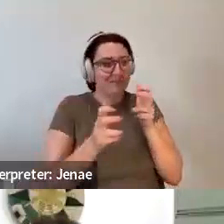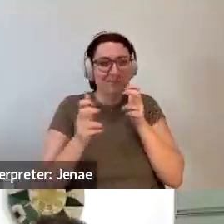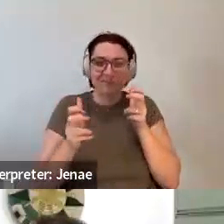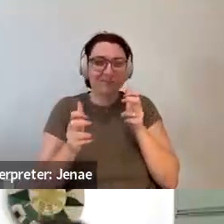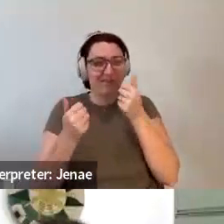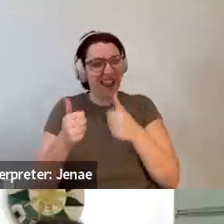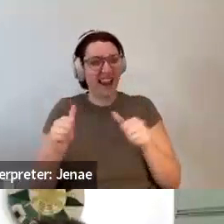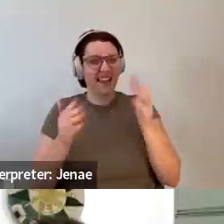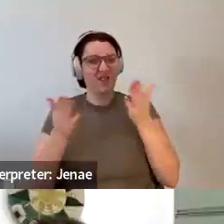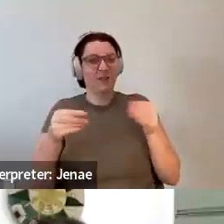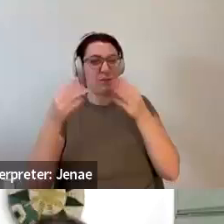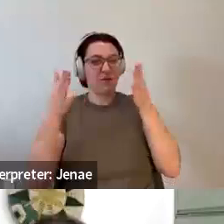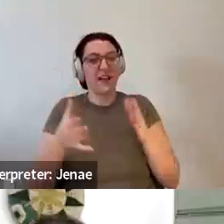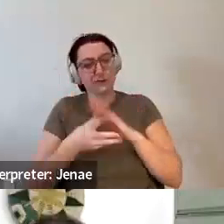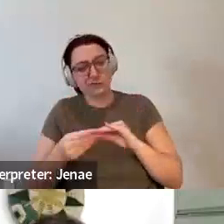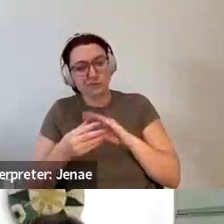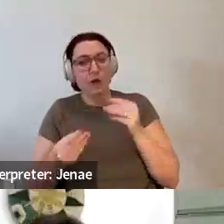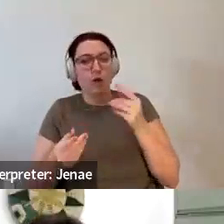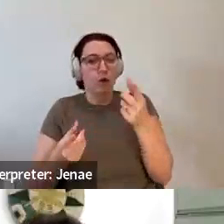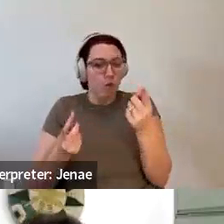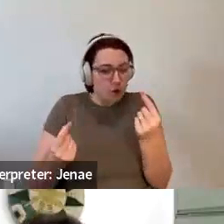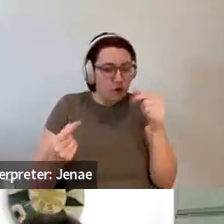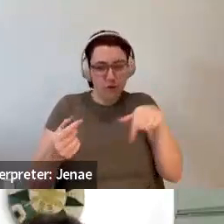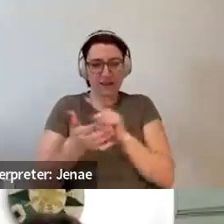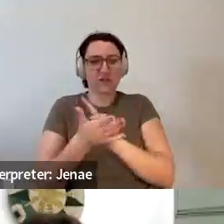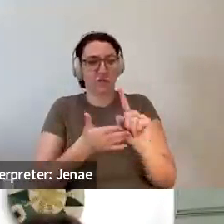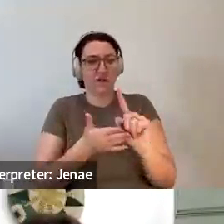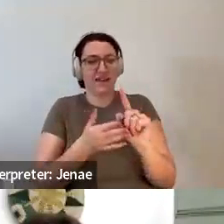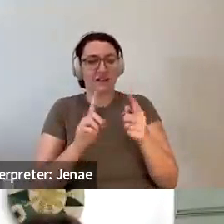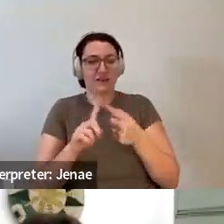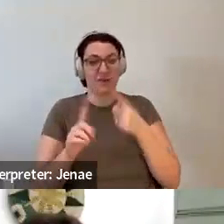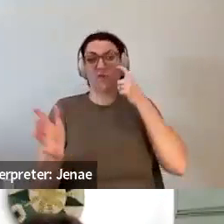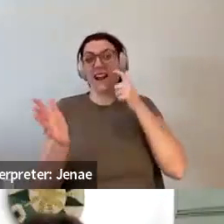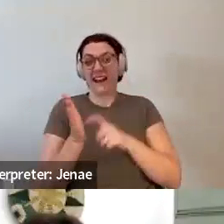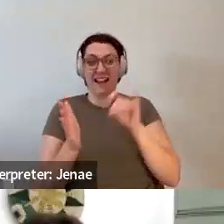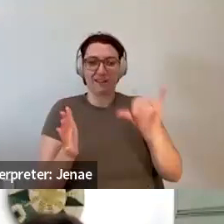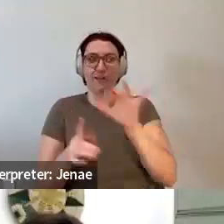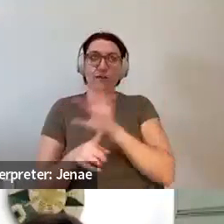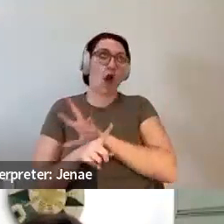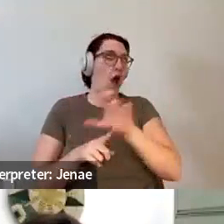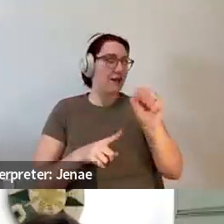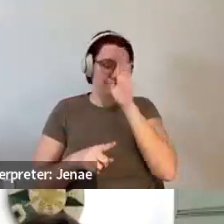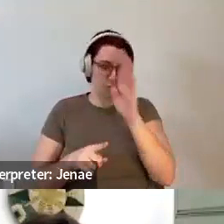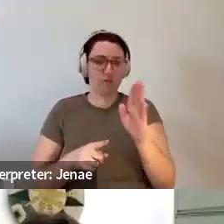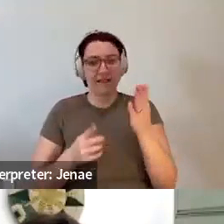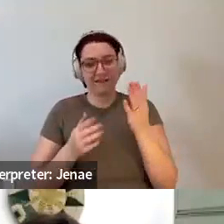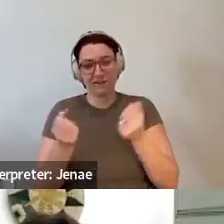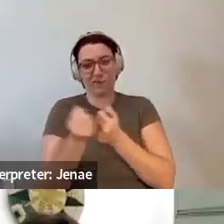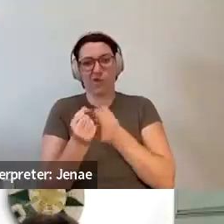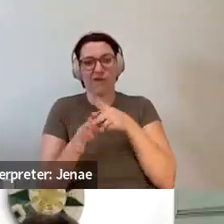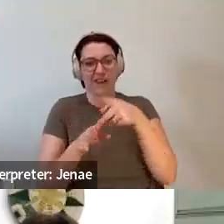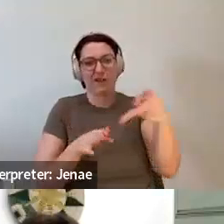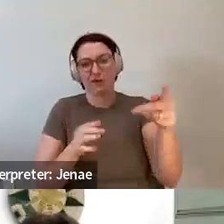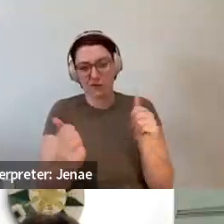any service providers share about the things that you may have done this week to recognize those awesome direct support professionals that work for you.